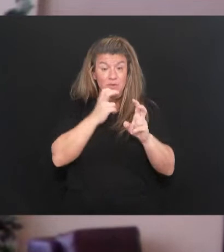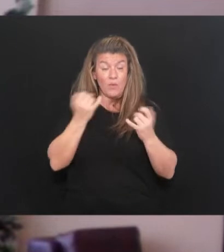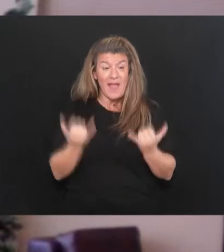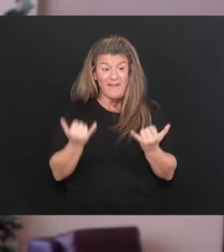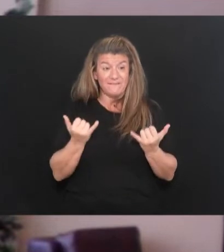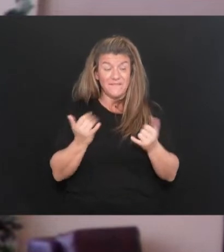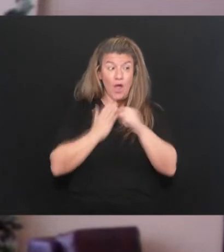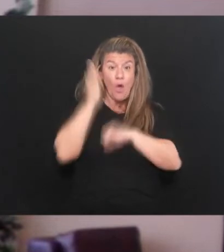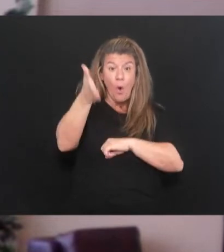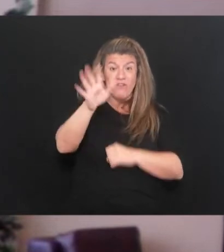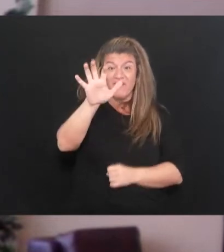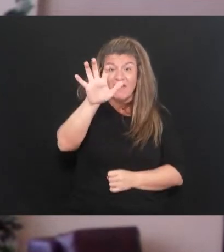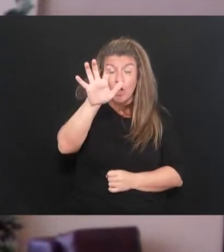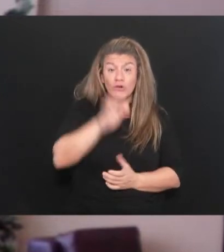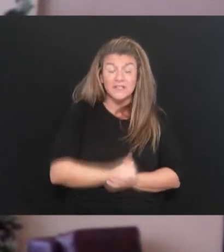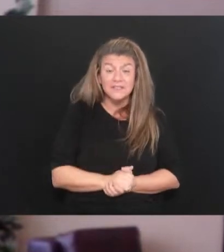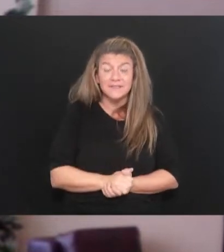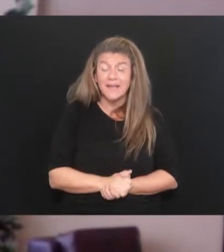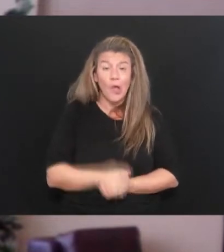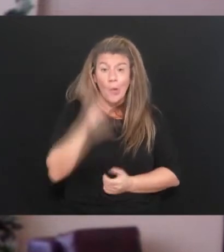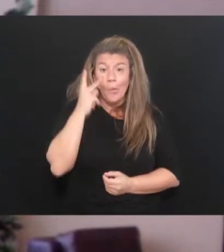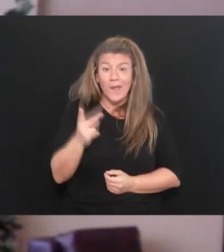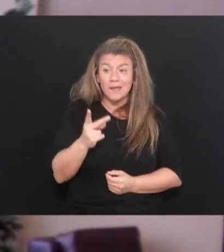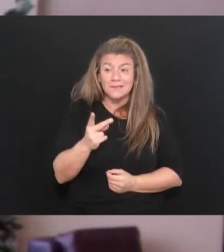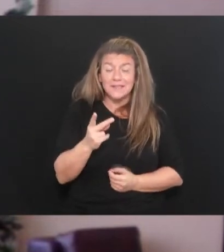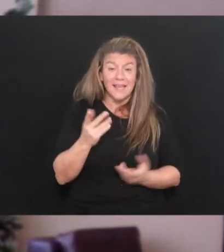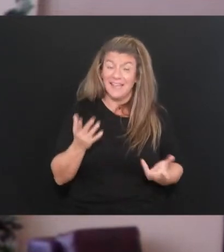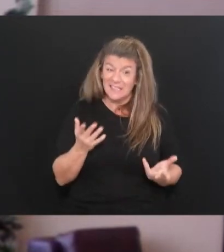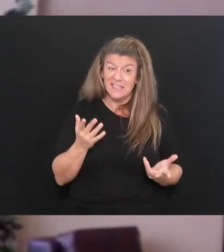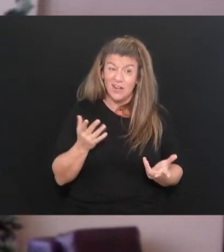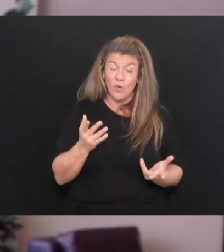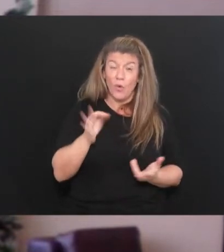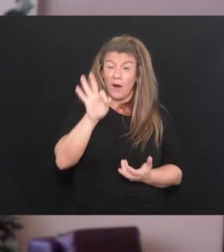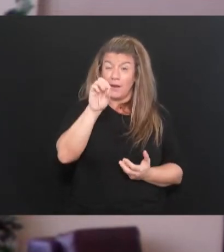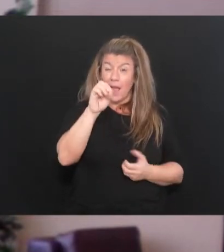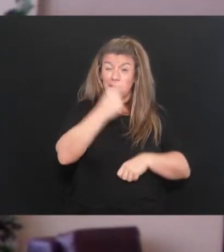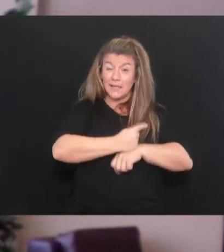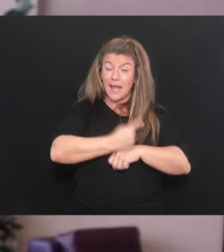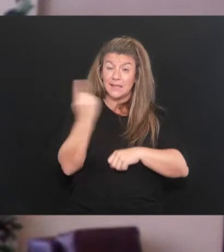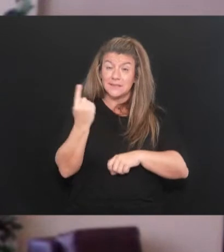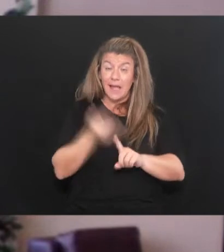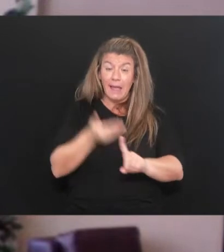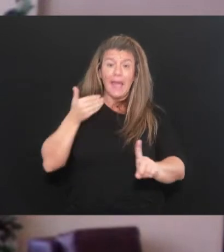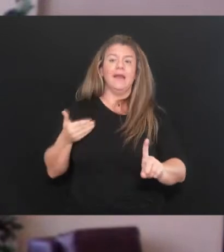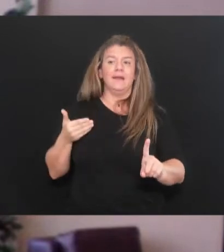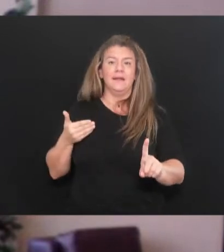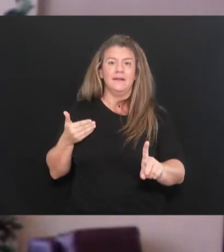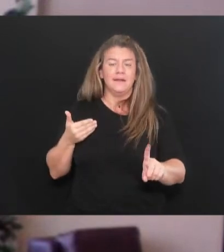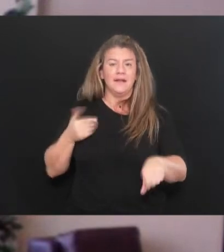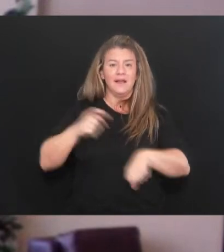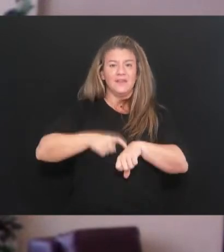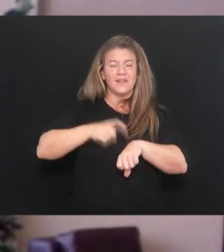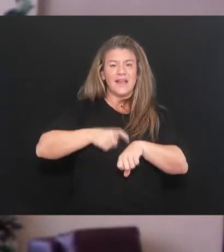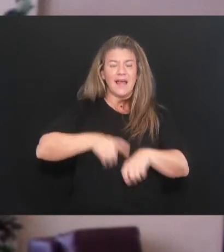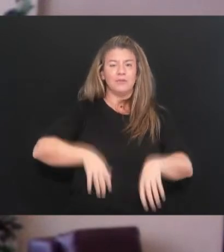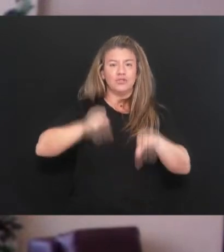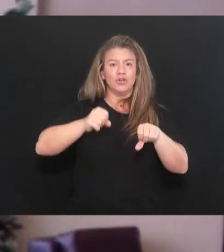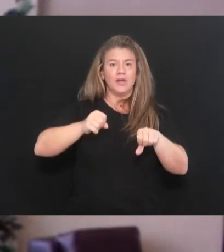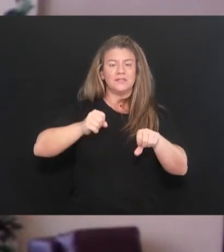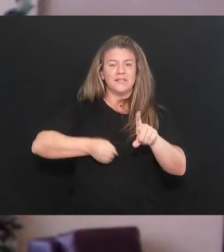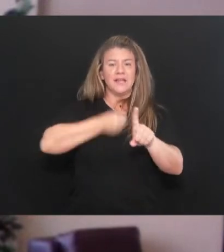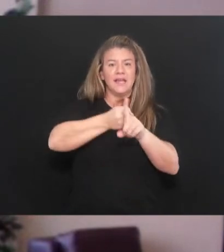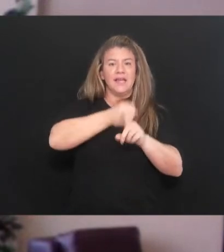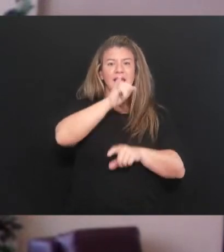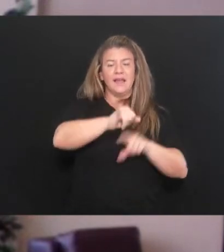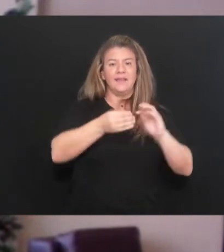over 500, then we can see we're about 90 days ahead of the rate of time it took us to get to